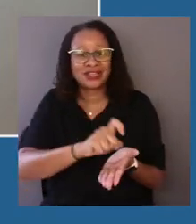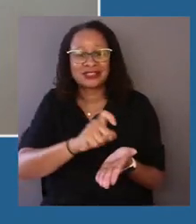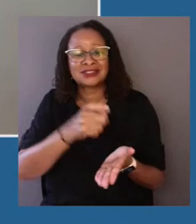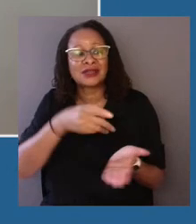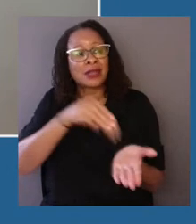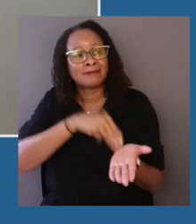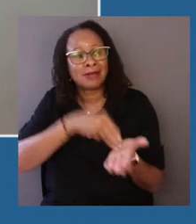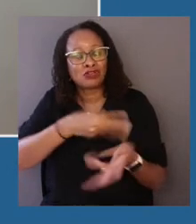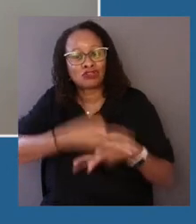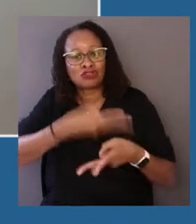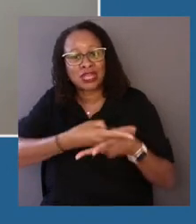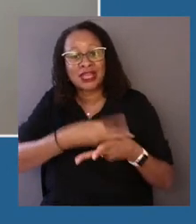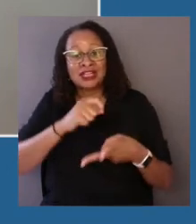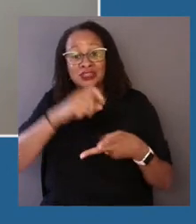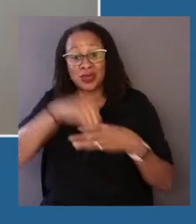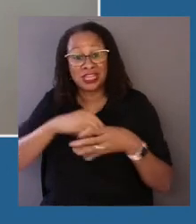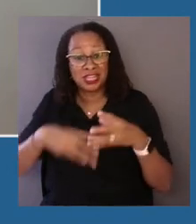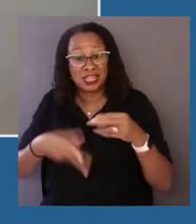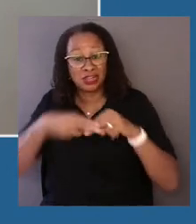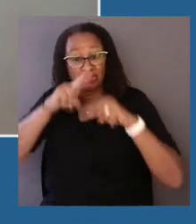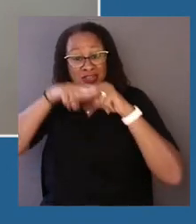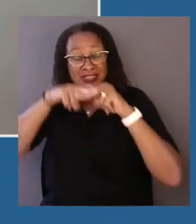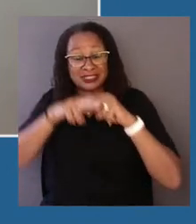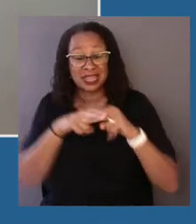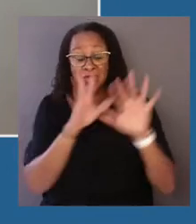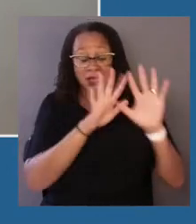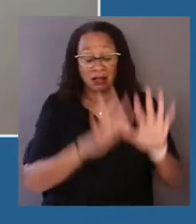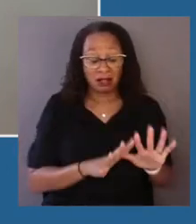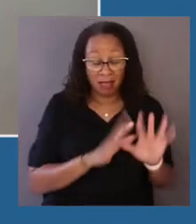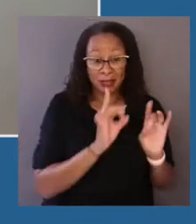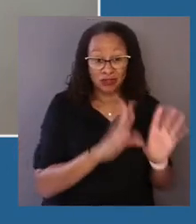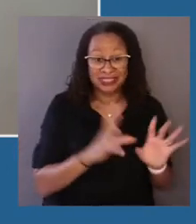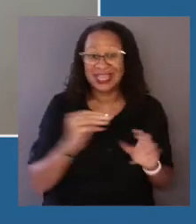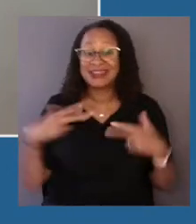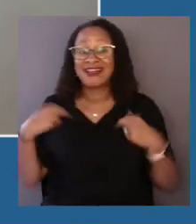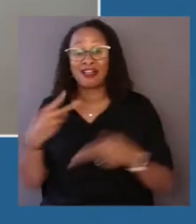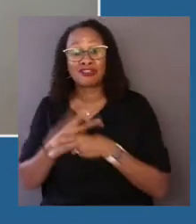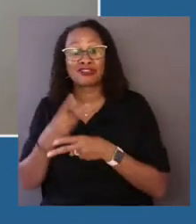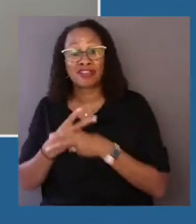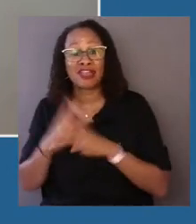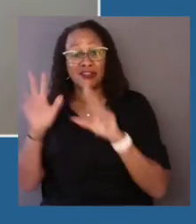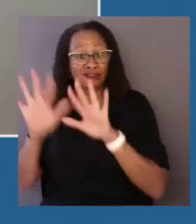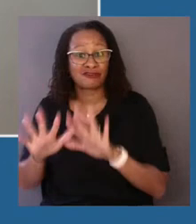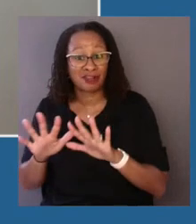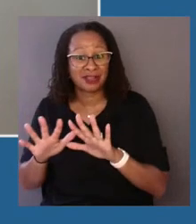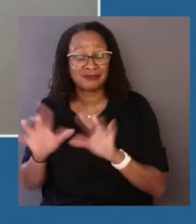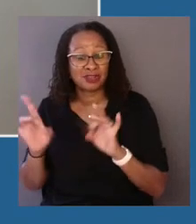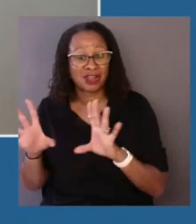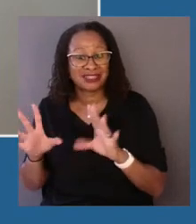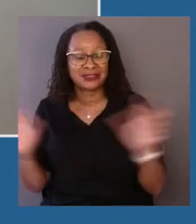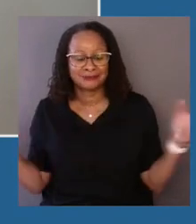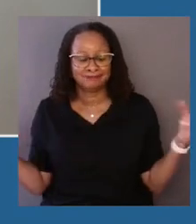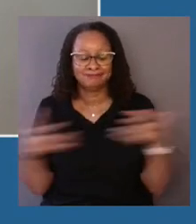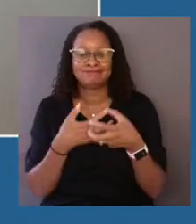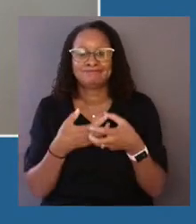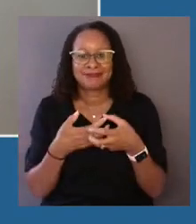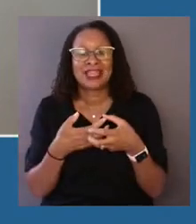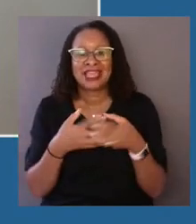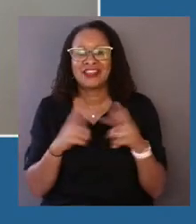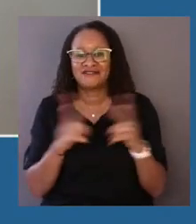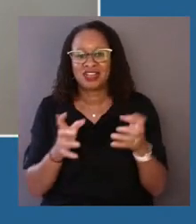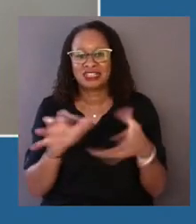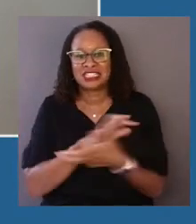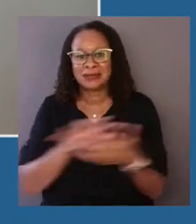so increasingly the climate crisis and our healthcare crisis in this country are converging in a very damaging way. This